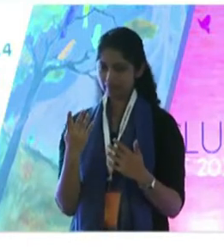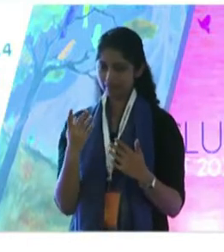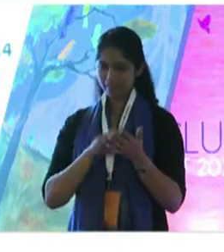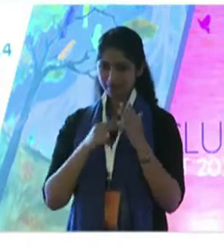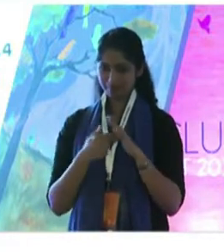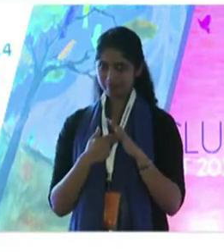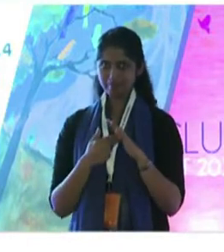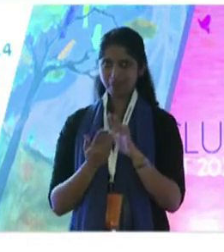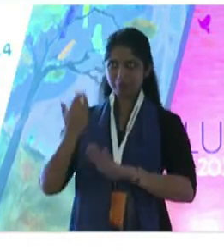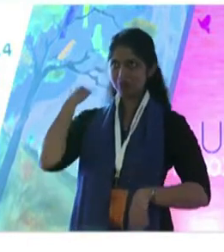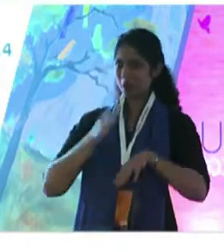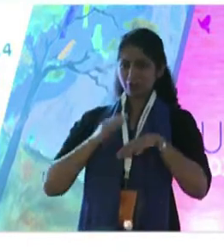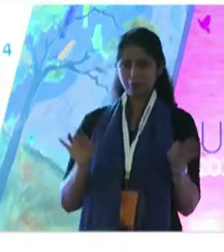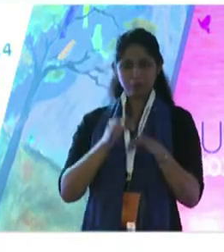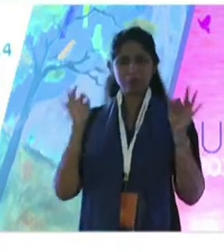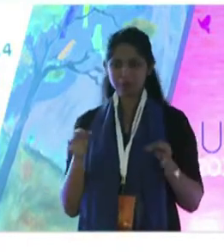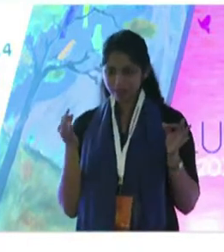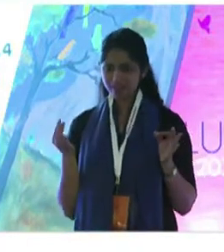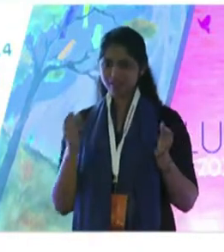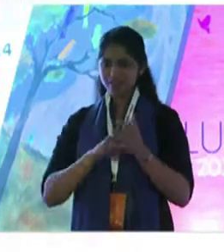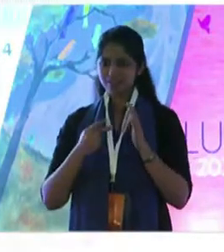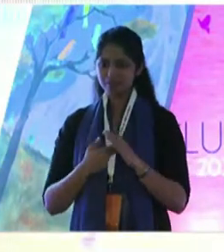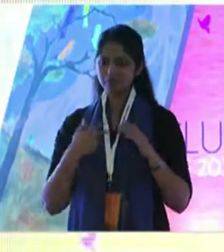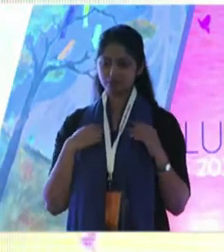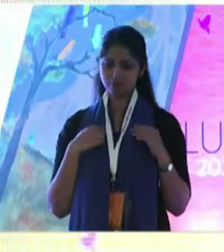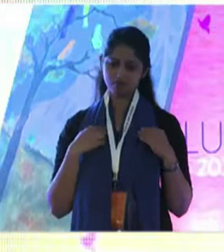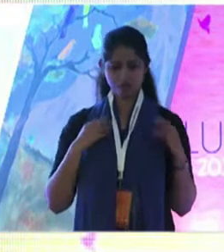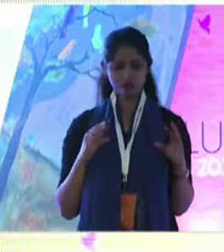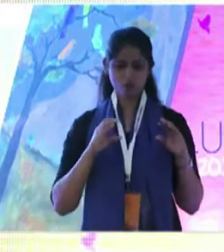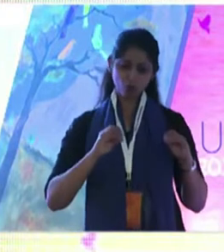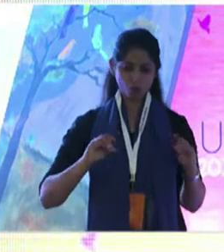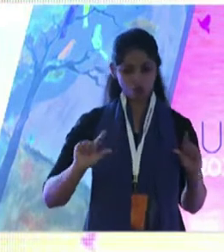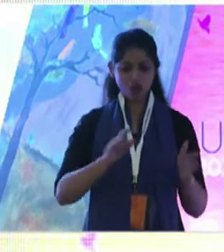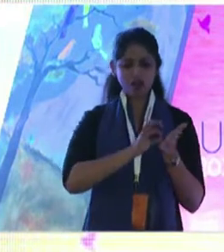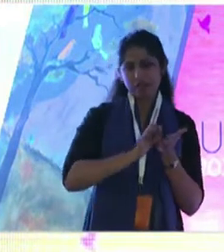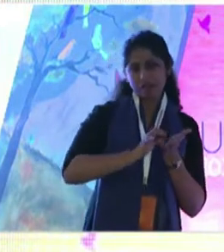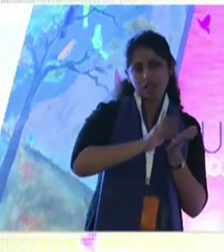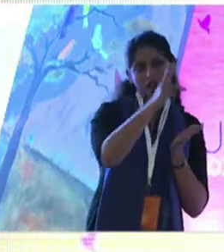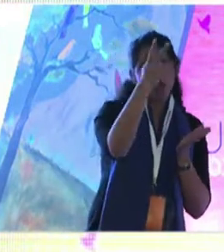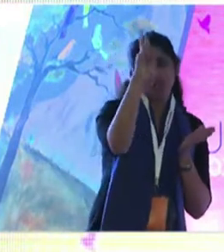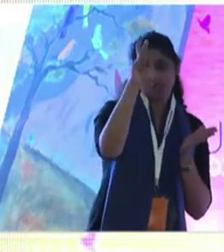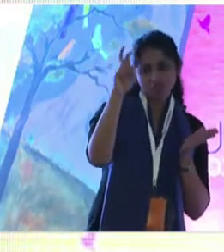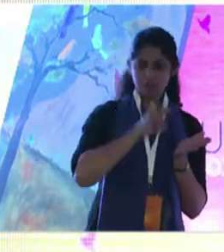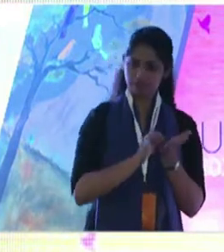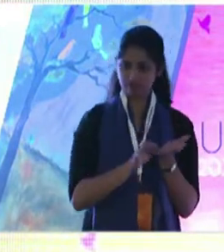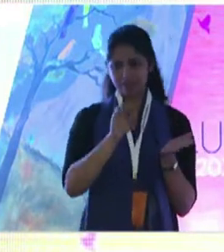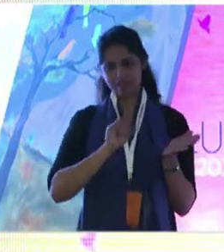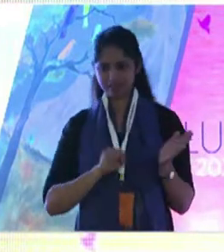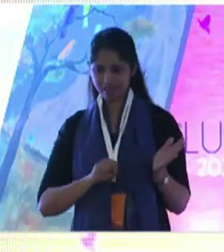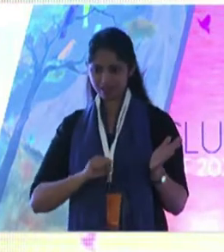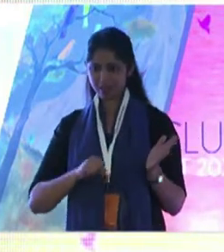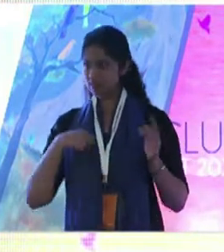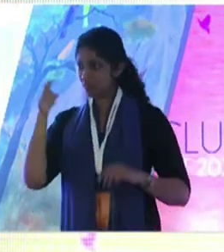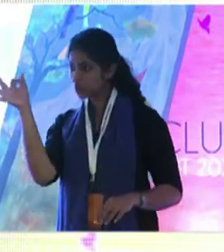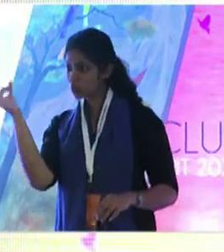reckoning, if you will, because it would mean stepping out of my comfort zone and going into an area which I had very little